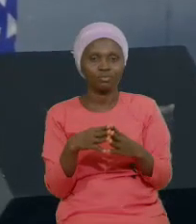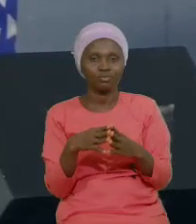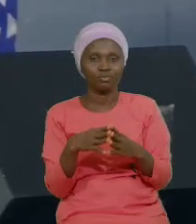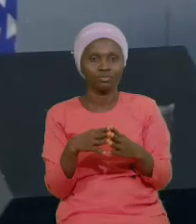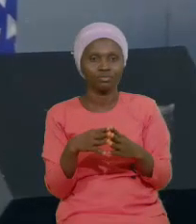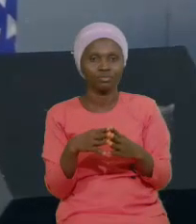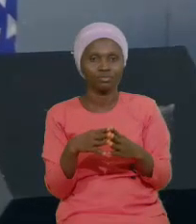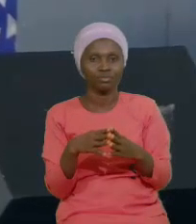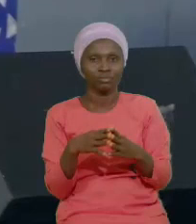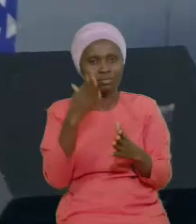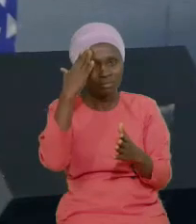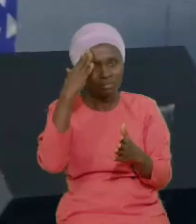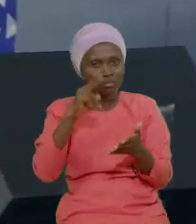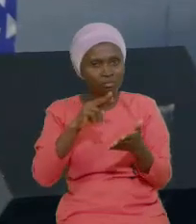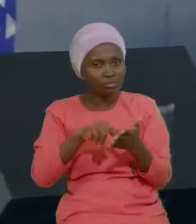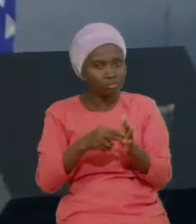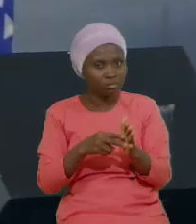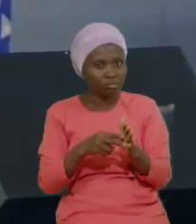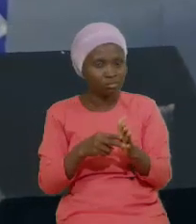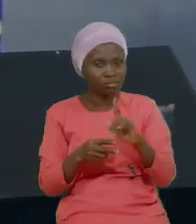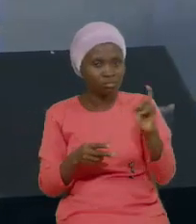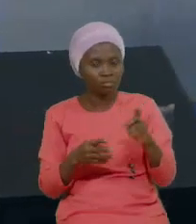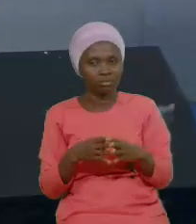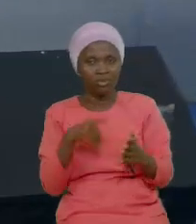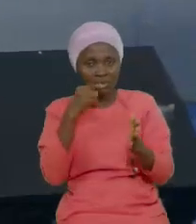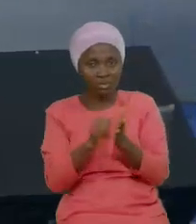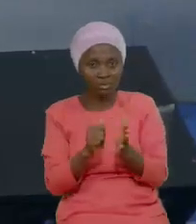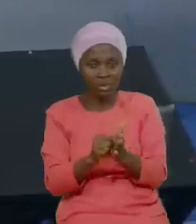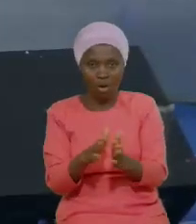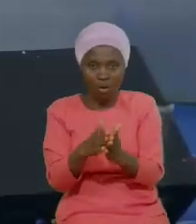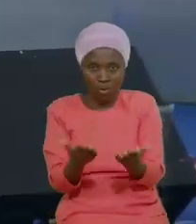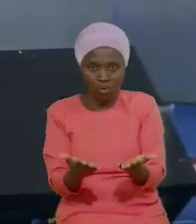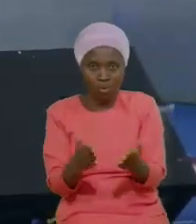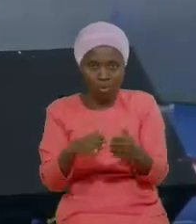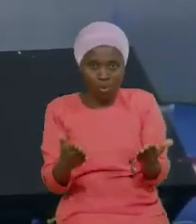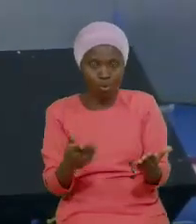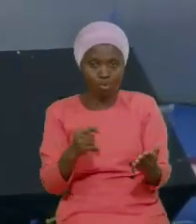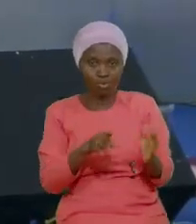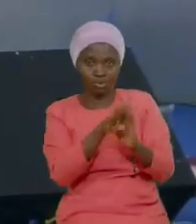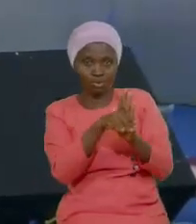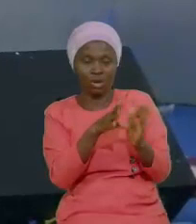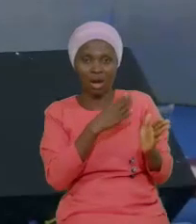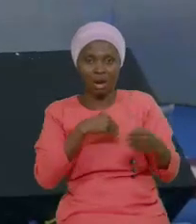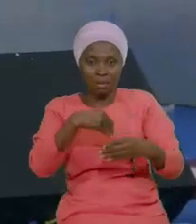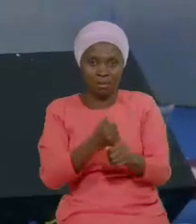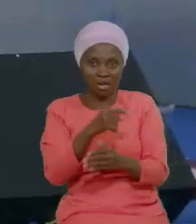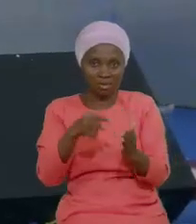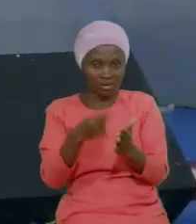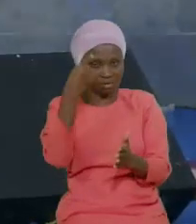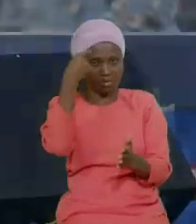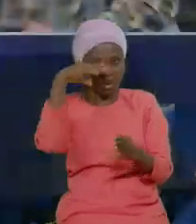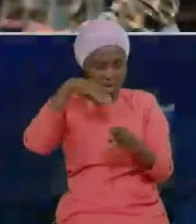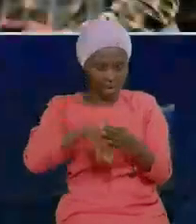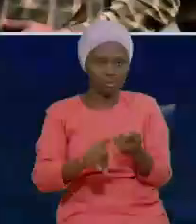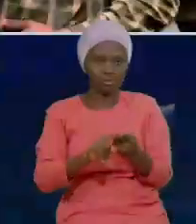You know what that means? He says, open the door and let this mind enter into you.